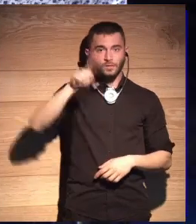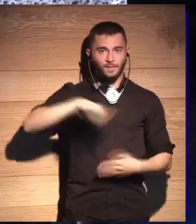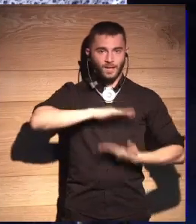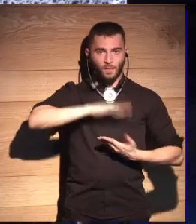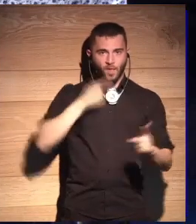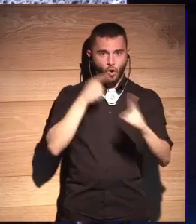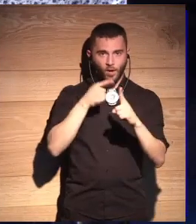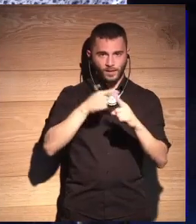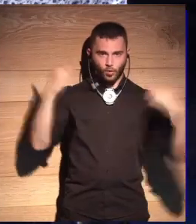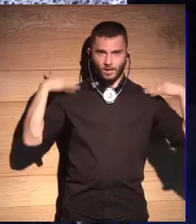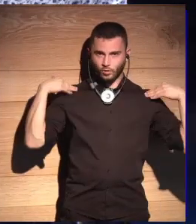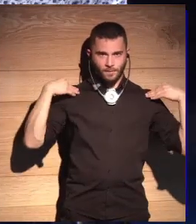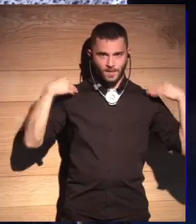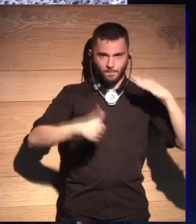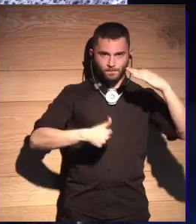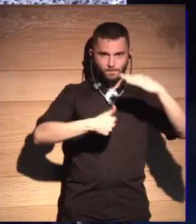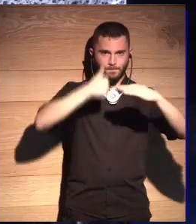company, because this is the